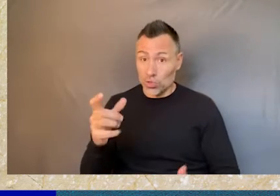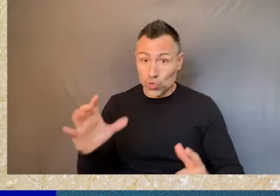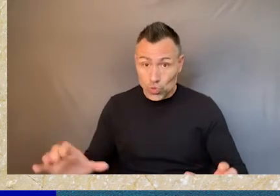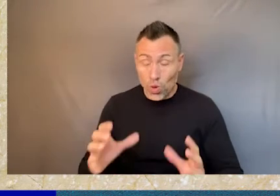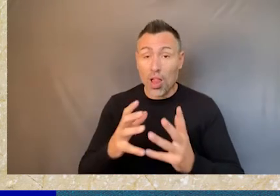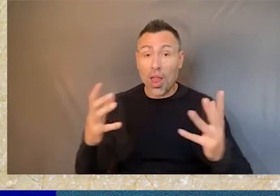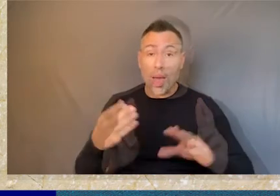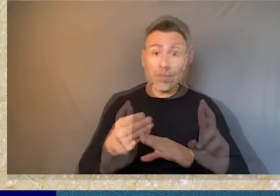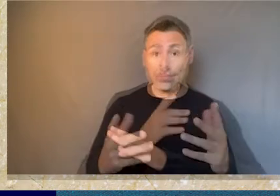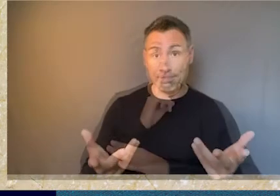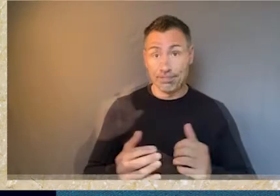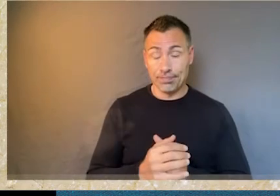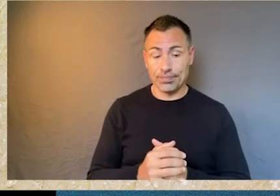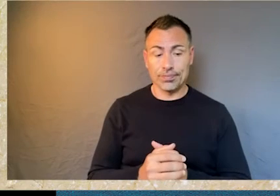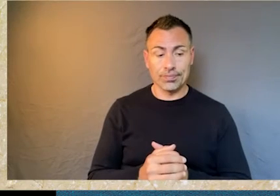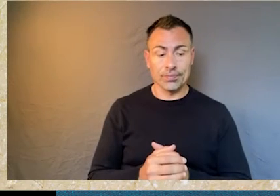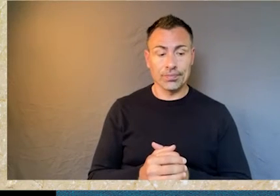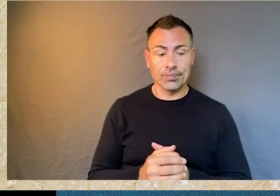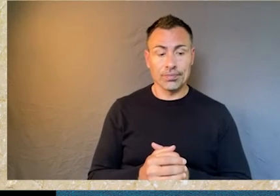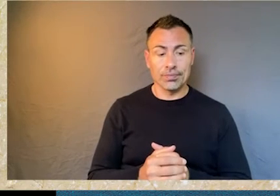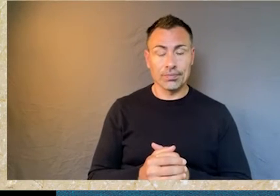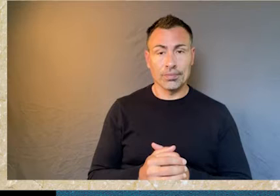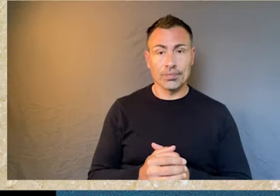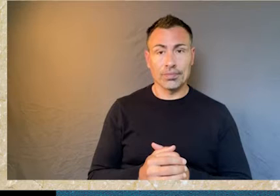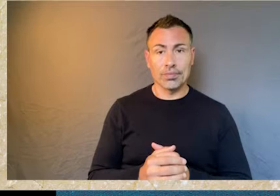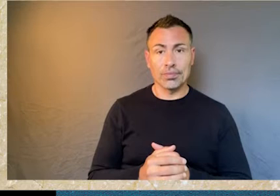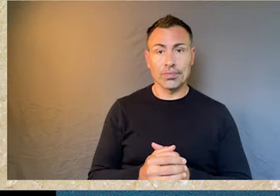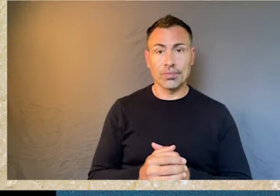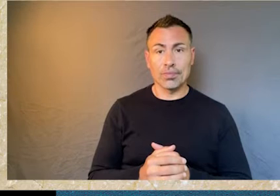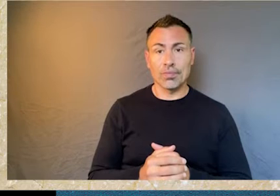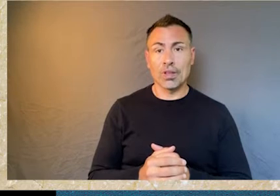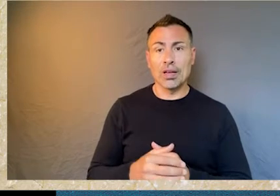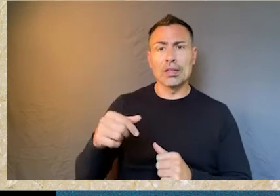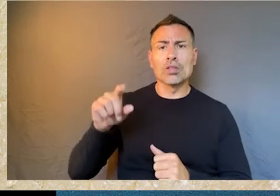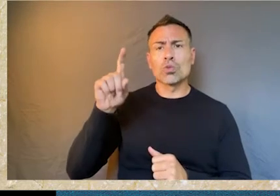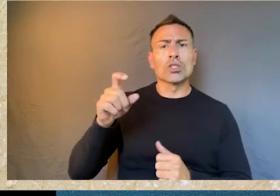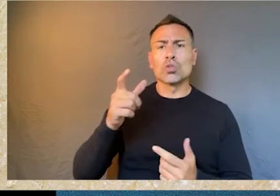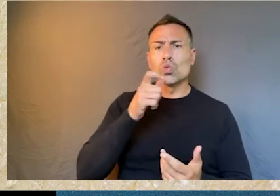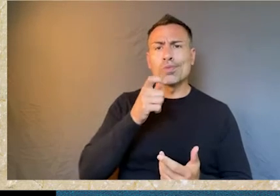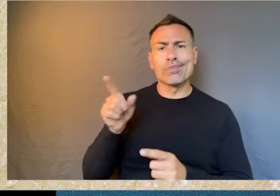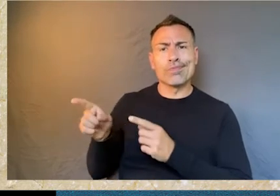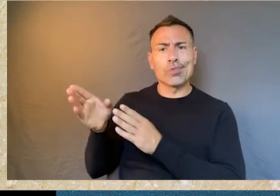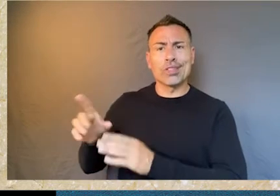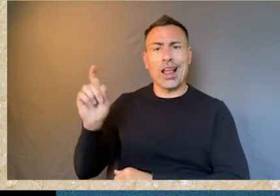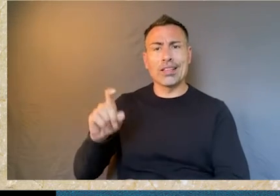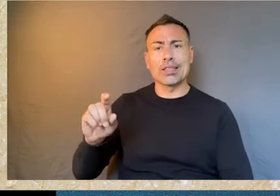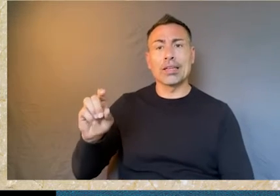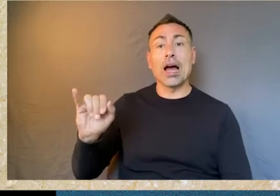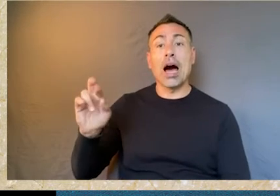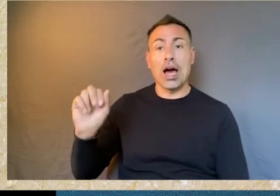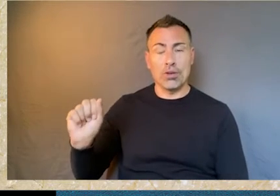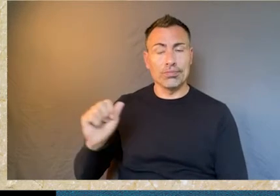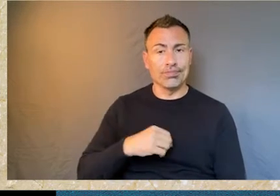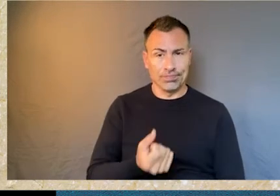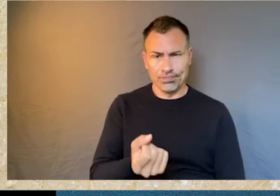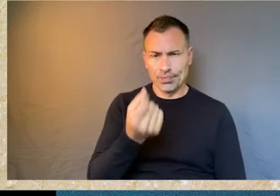it still needs to go. Okay, so this question is from Ira. She says, I understand how diabetes